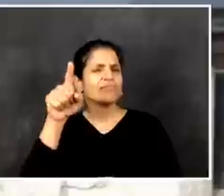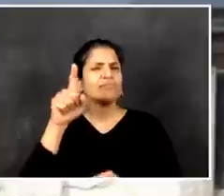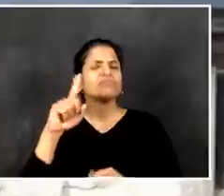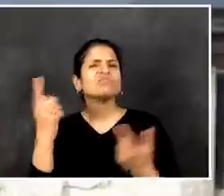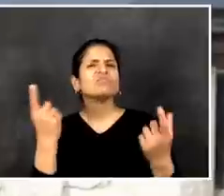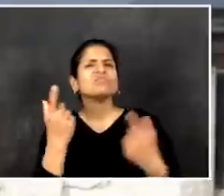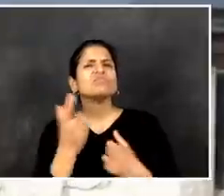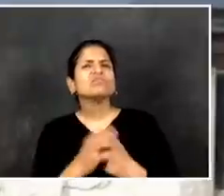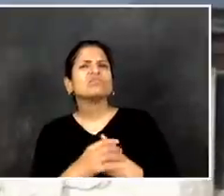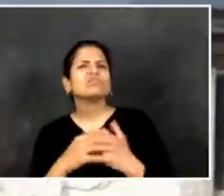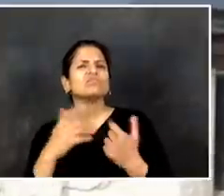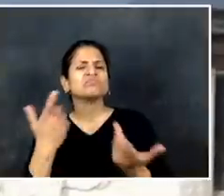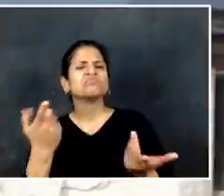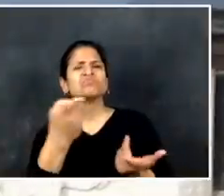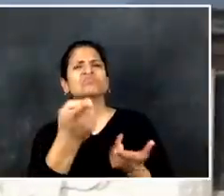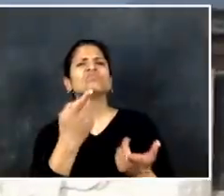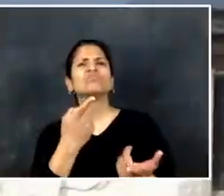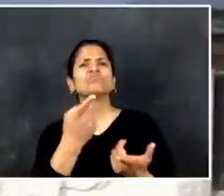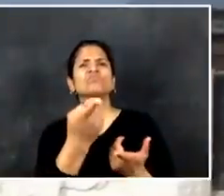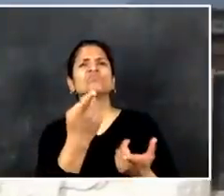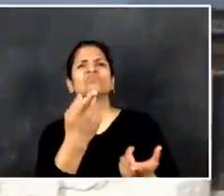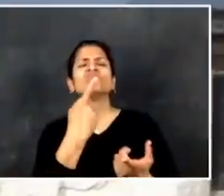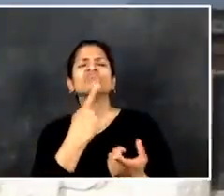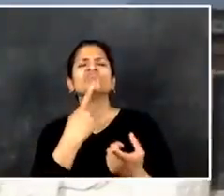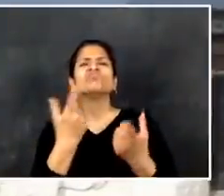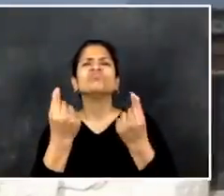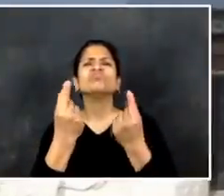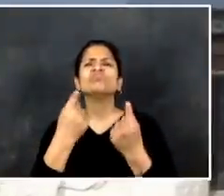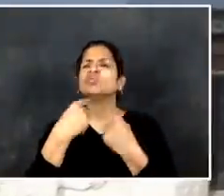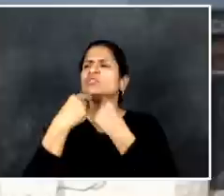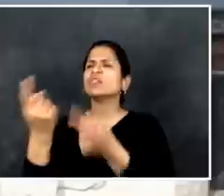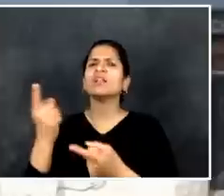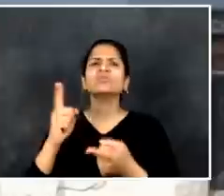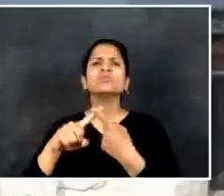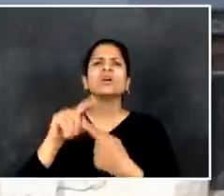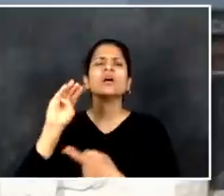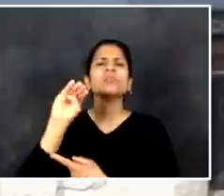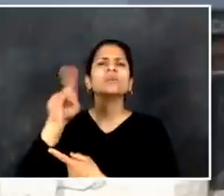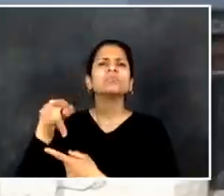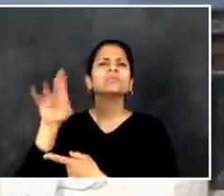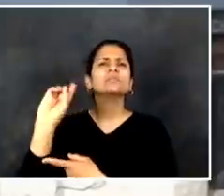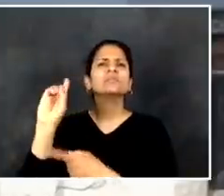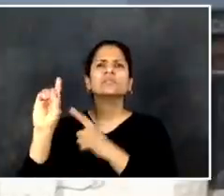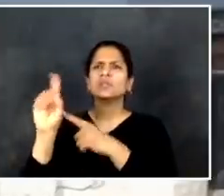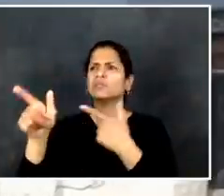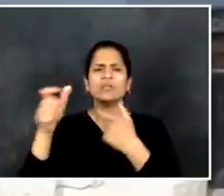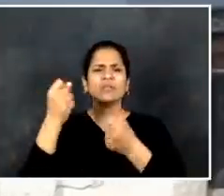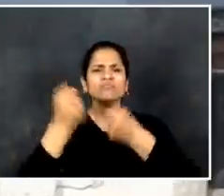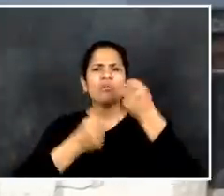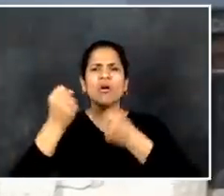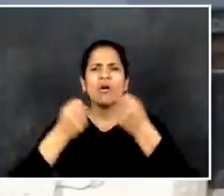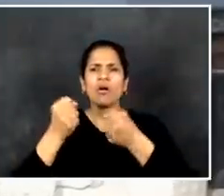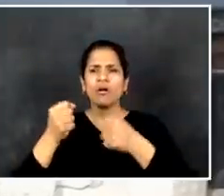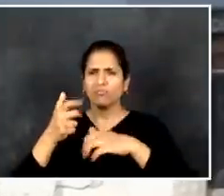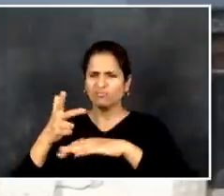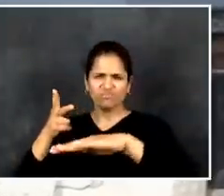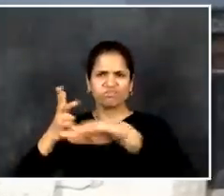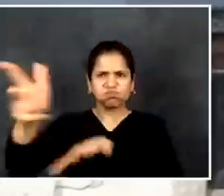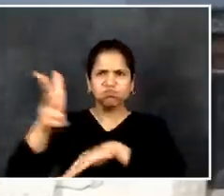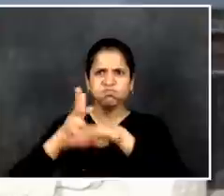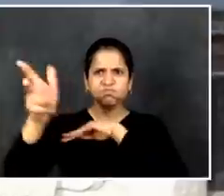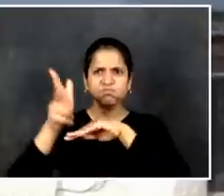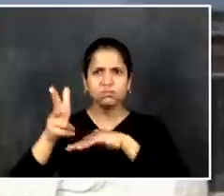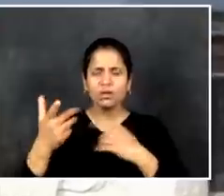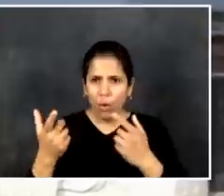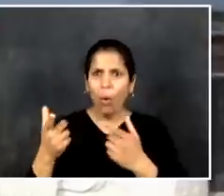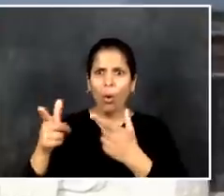rate of speeding motorists? What benchmarks have you established, and are you satisfied that those benchmarks are being met? Yeah,